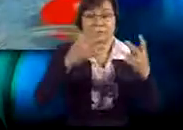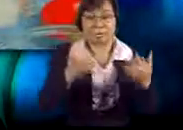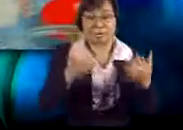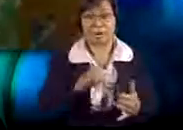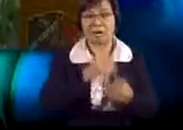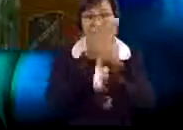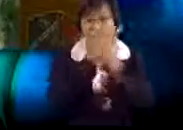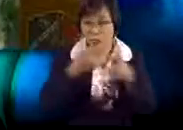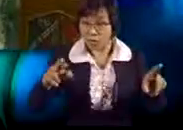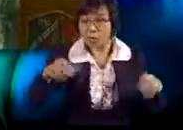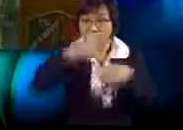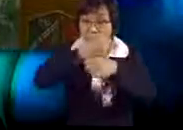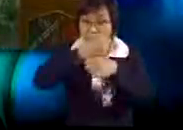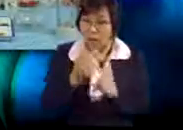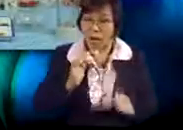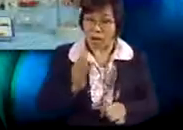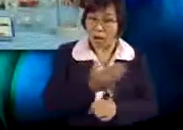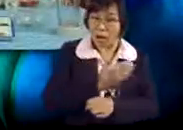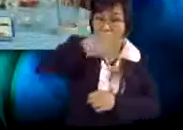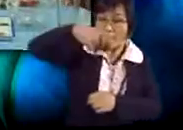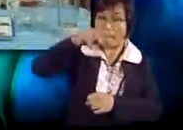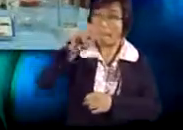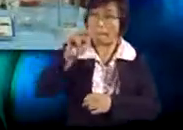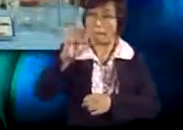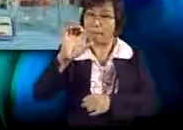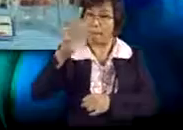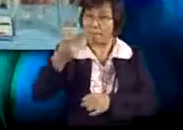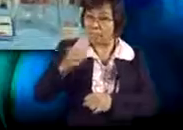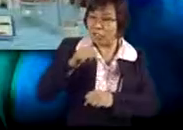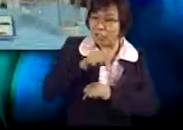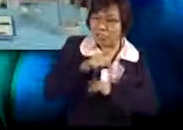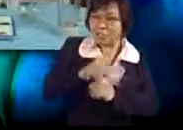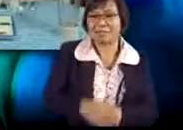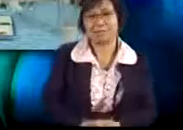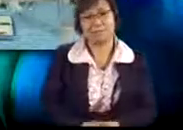Now are we ready to make a punch? Yes, we are.